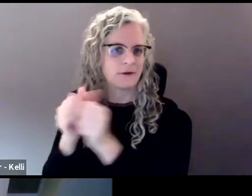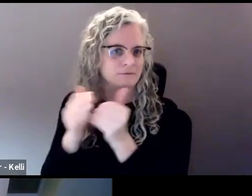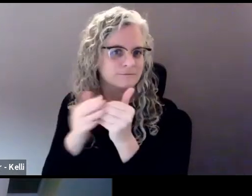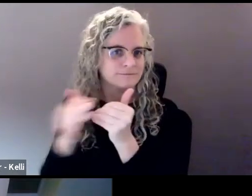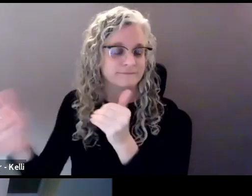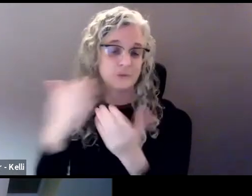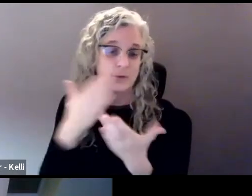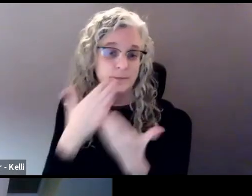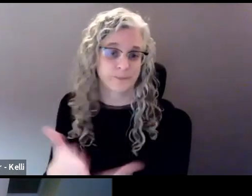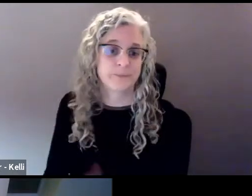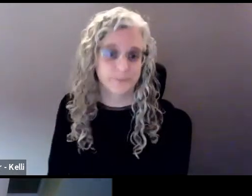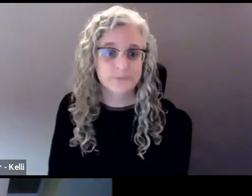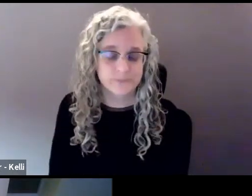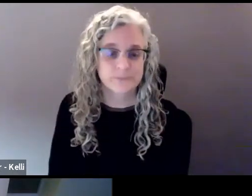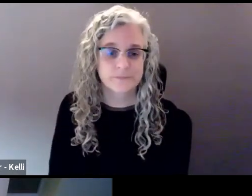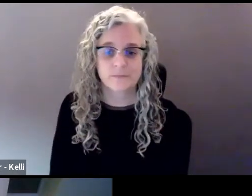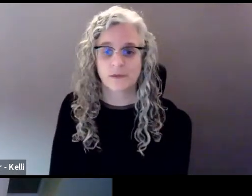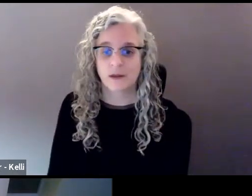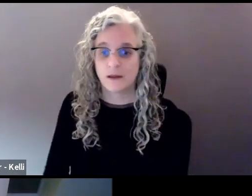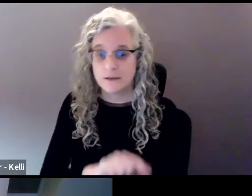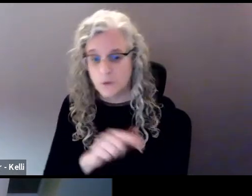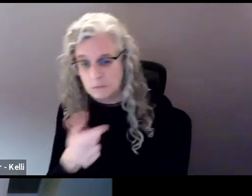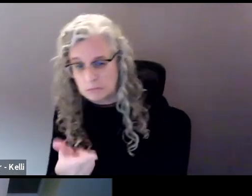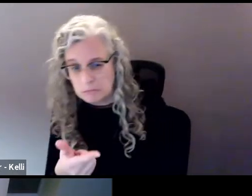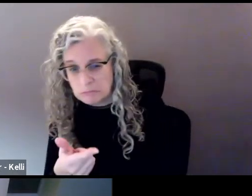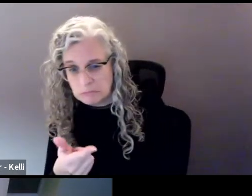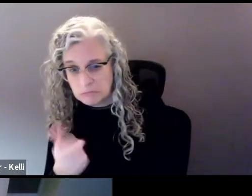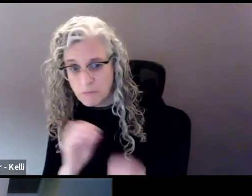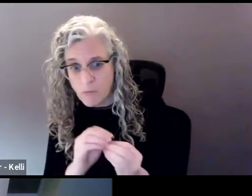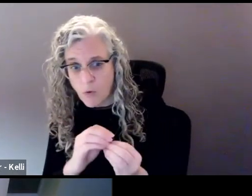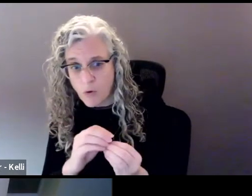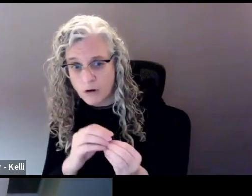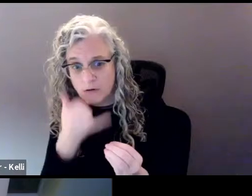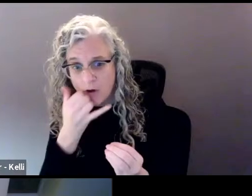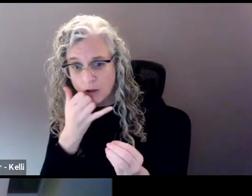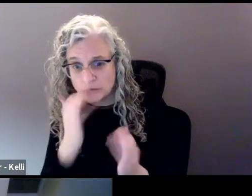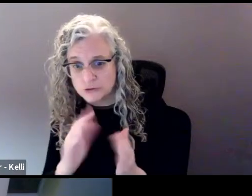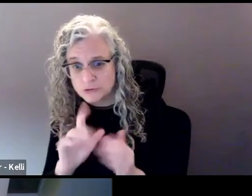that. Eleanor, do we have any additional speakers?